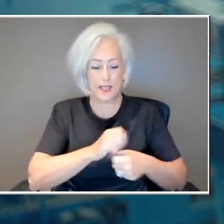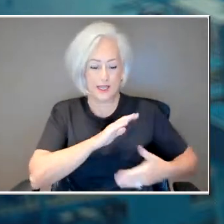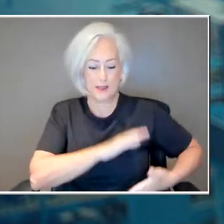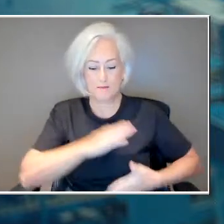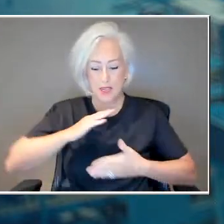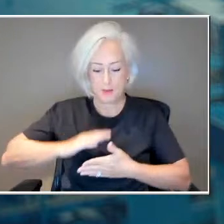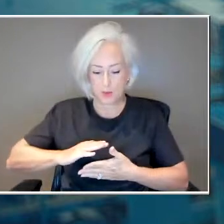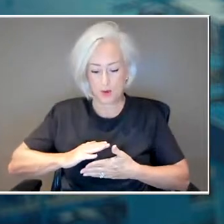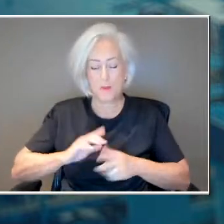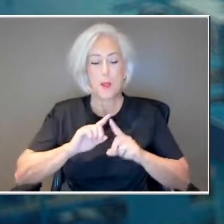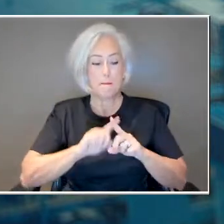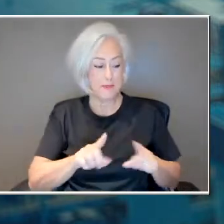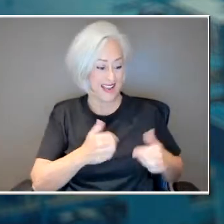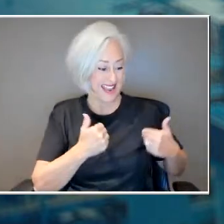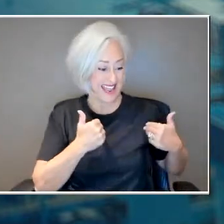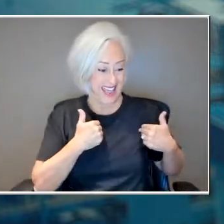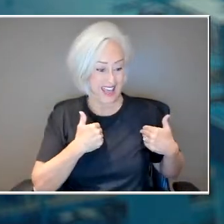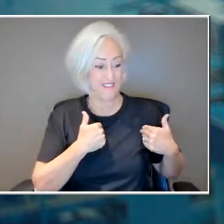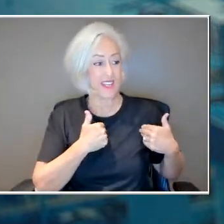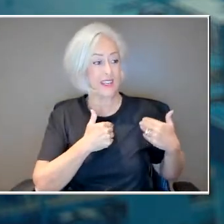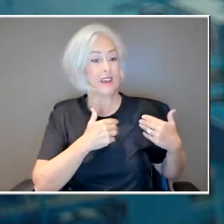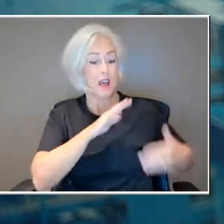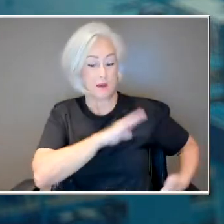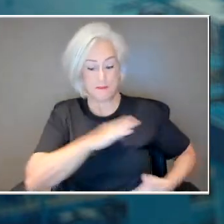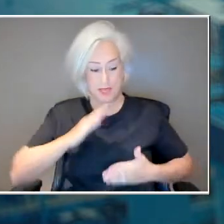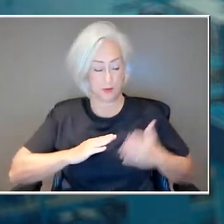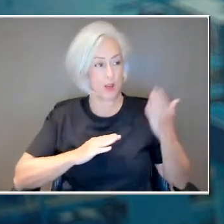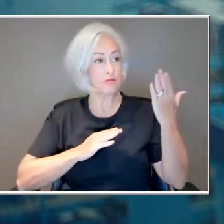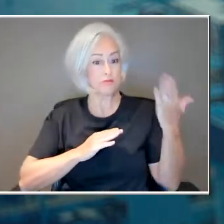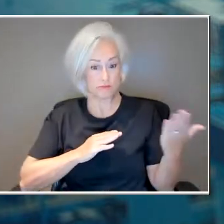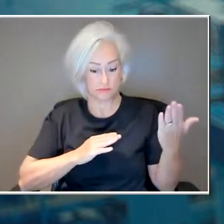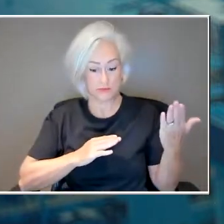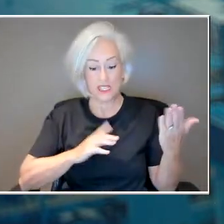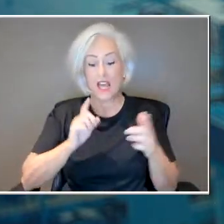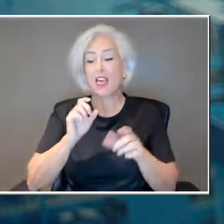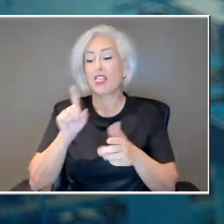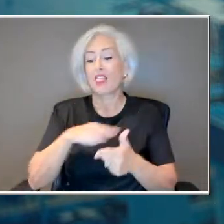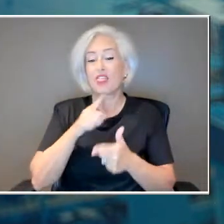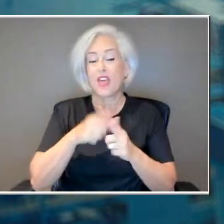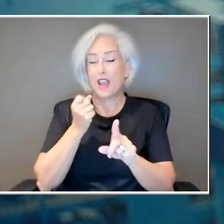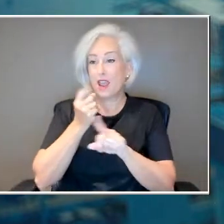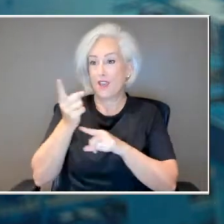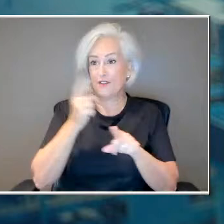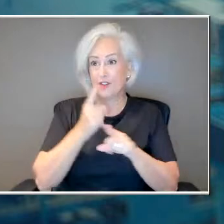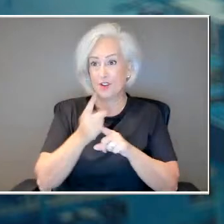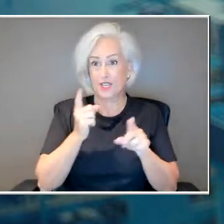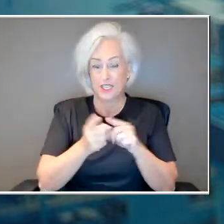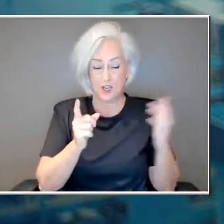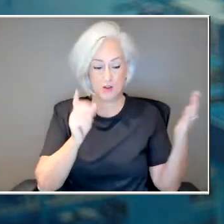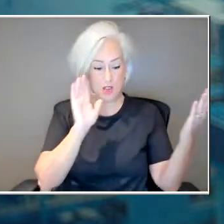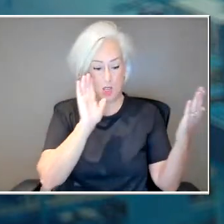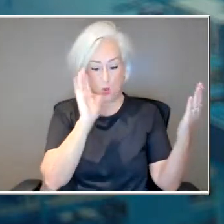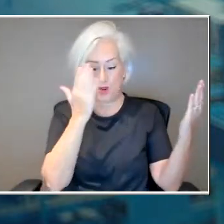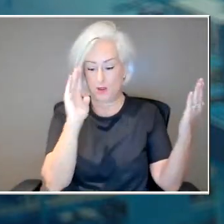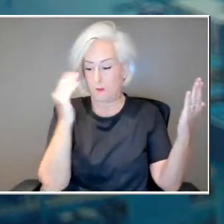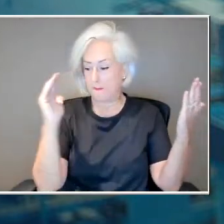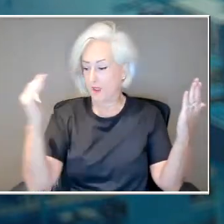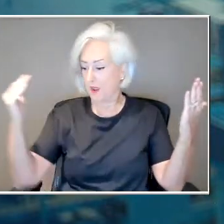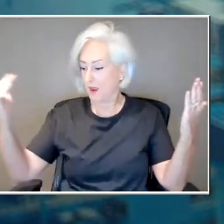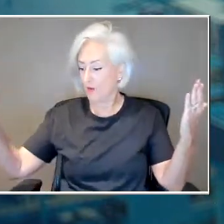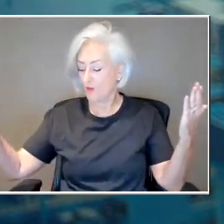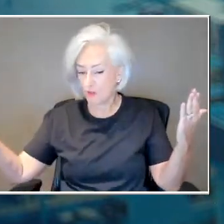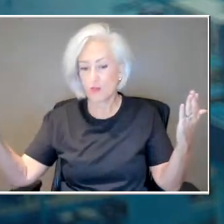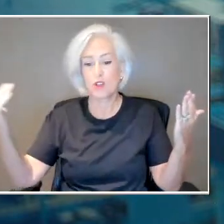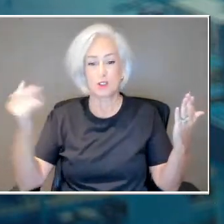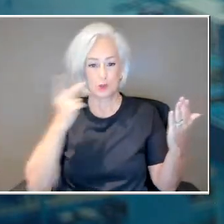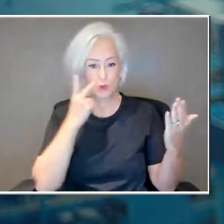So by getting it every year, that also is what helps us identify things, because we see what's normal. So then the smaller things, we've got a good